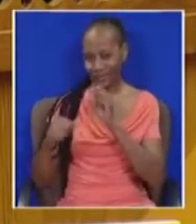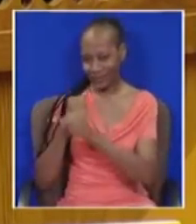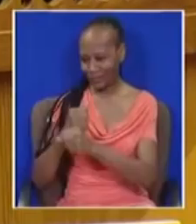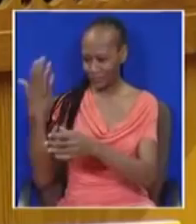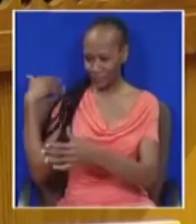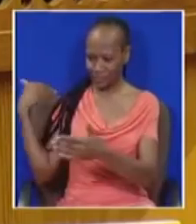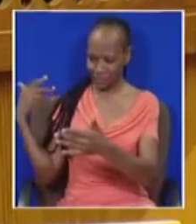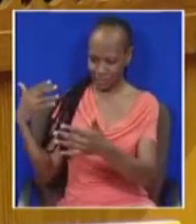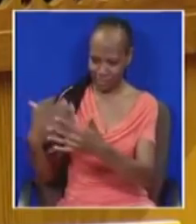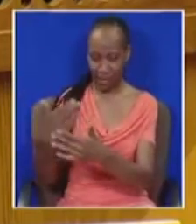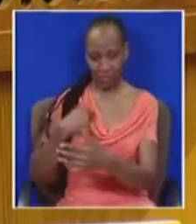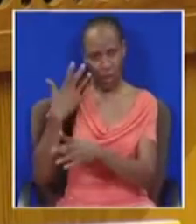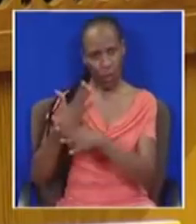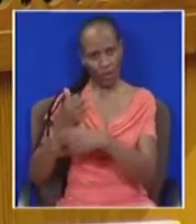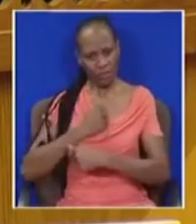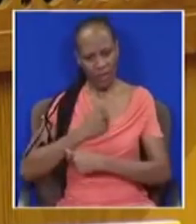in vain.